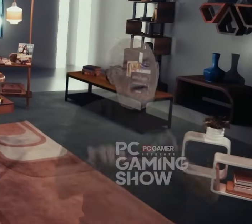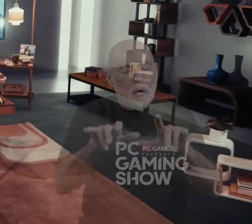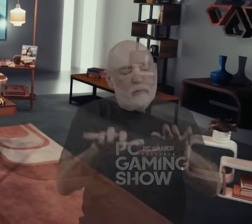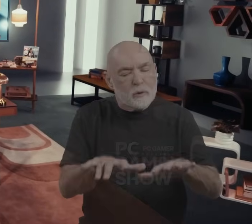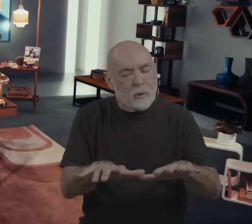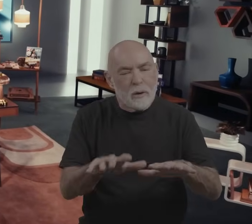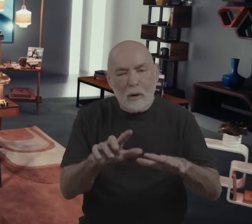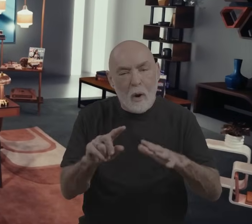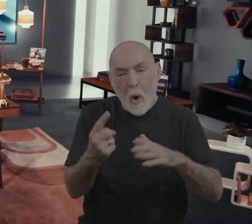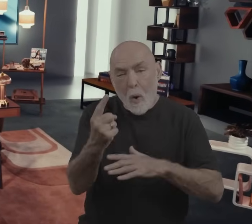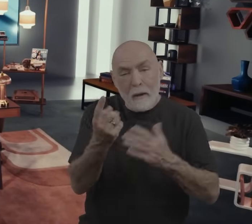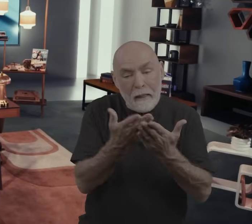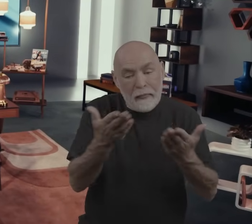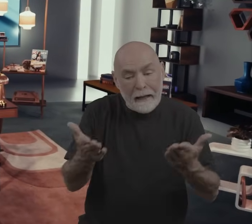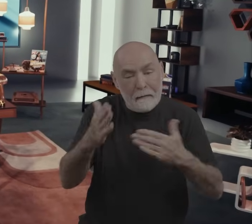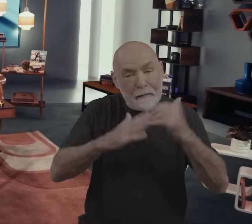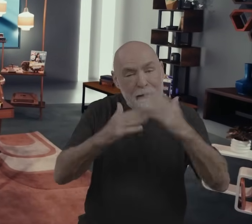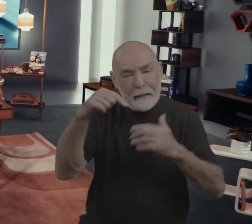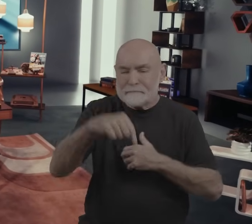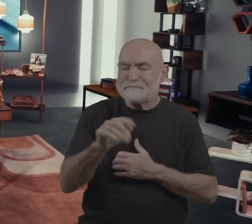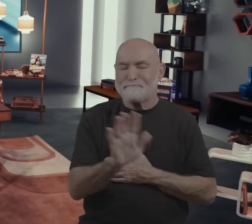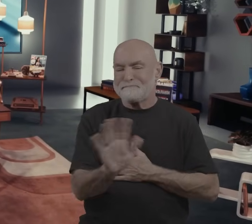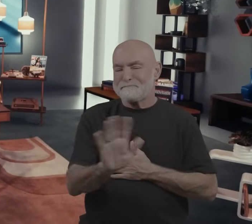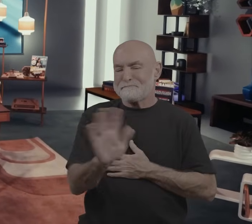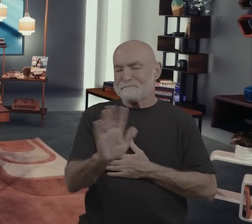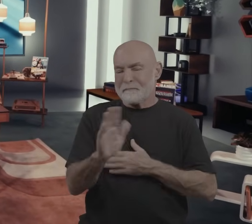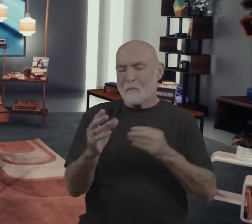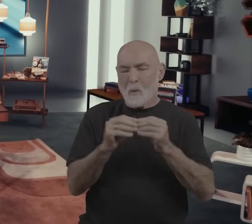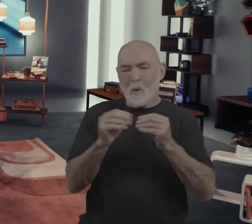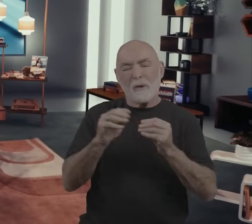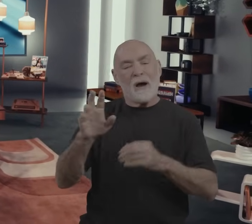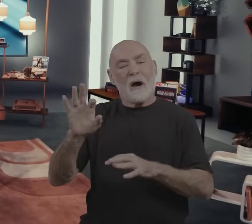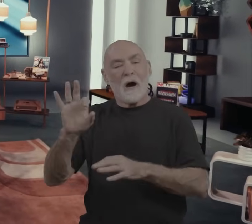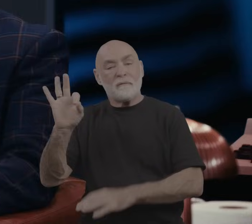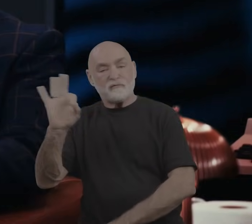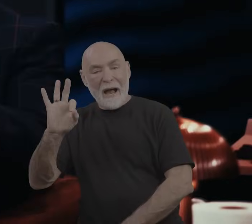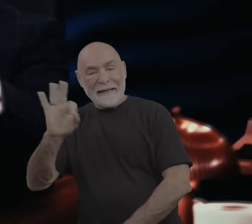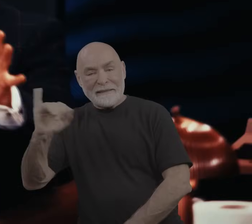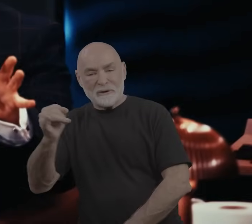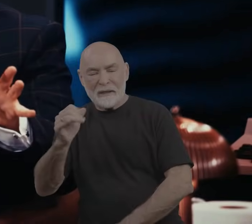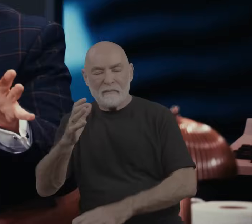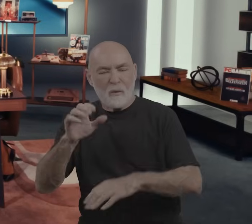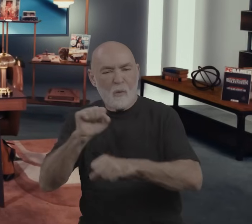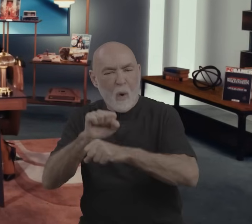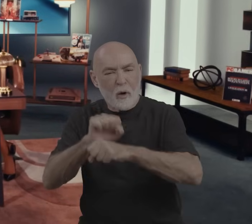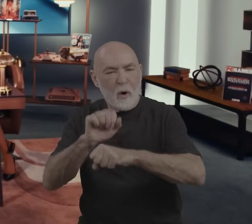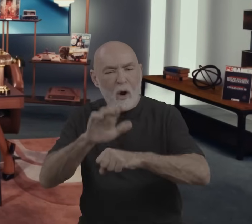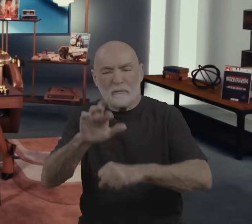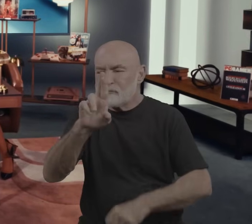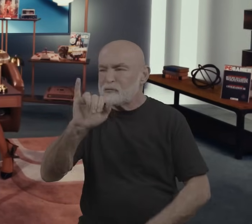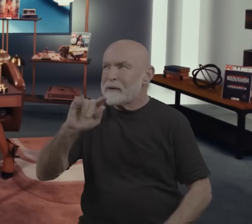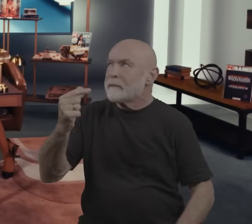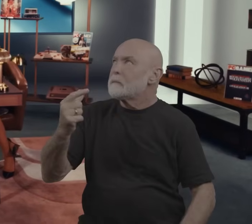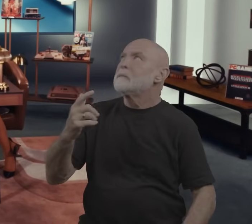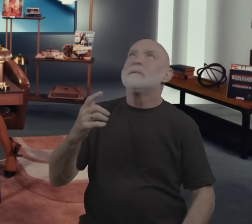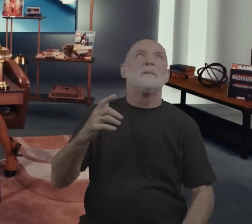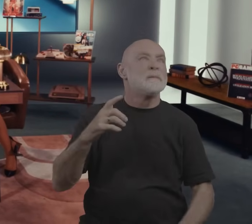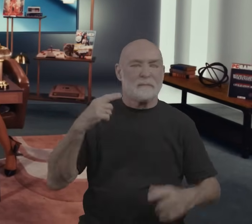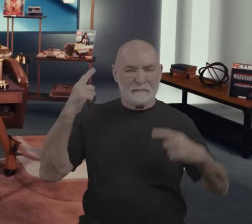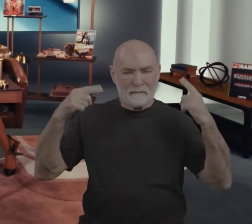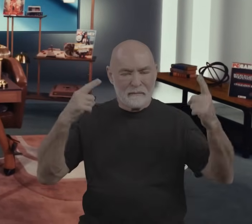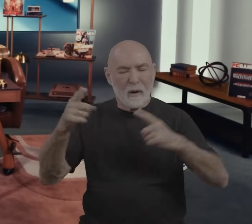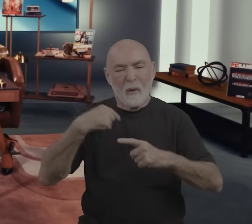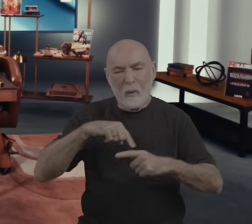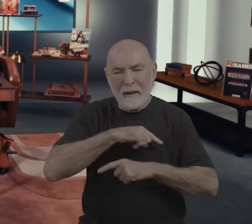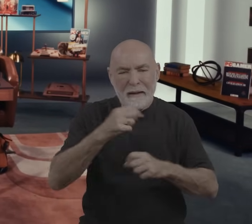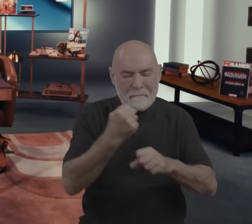Computers aren't the only thing we build here at our hardware workshop. While Frankie and Jacob are working on the rig, Mica and I have been preparing some more